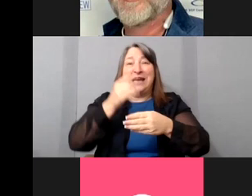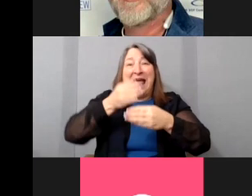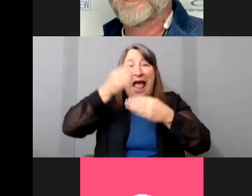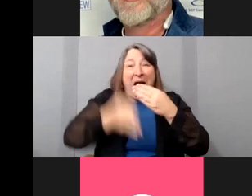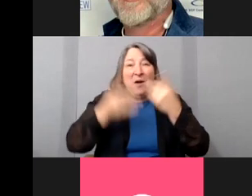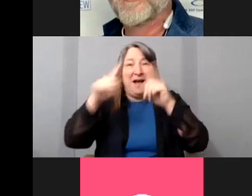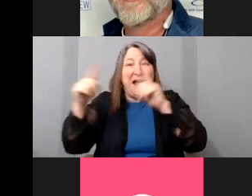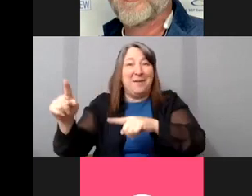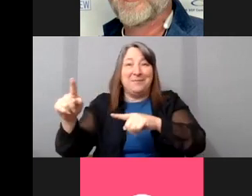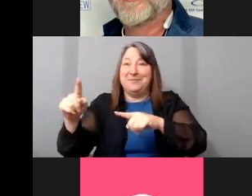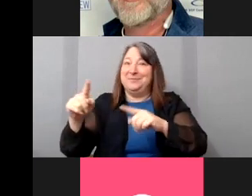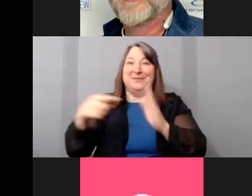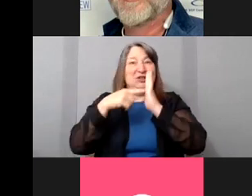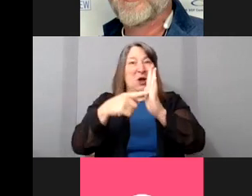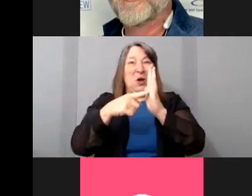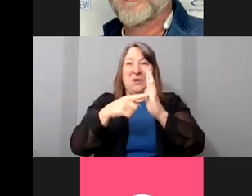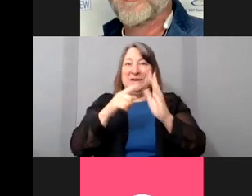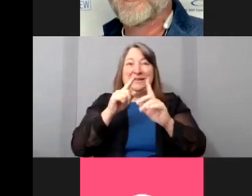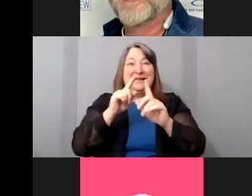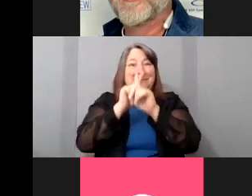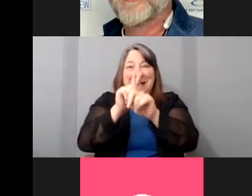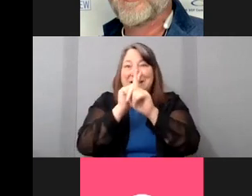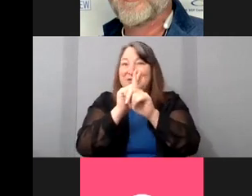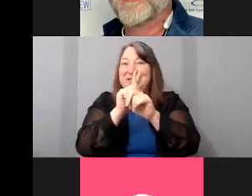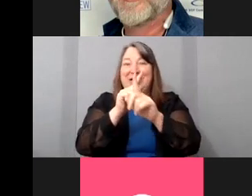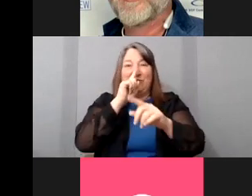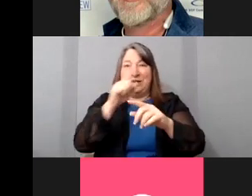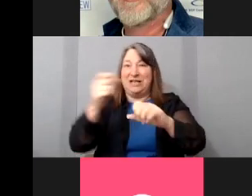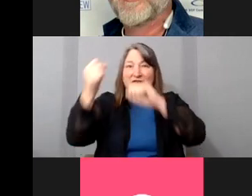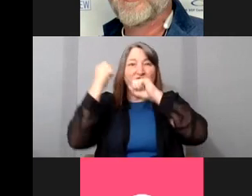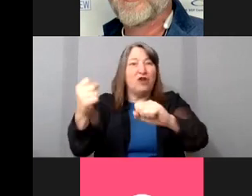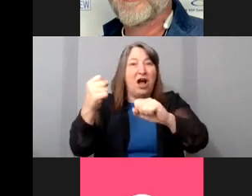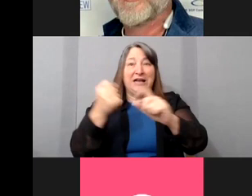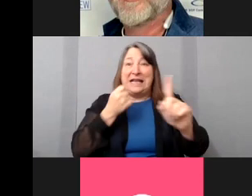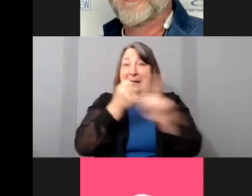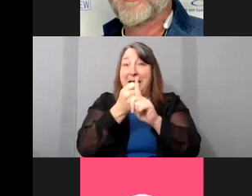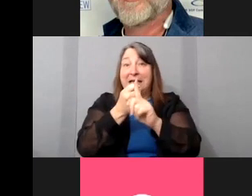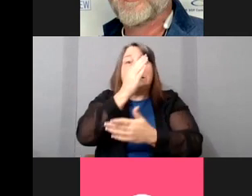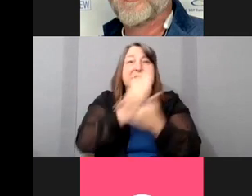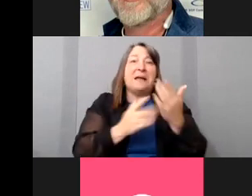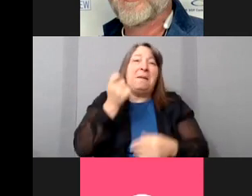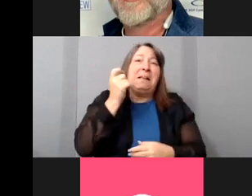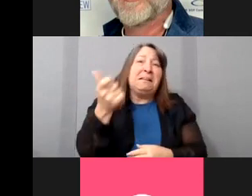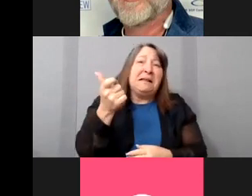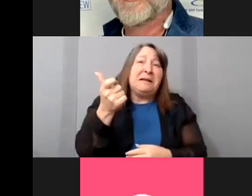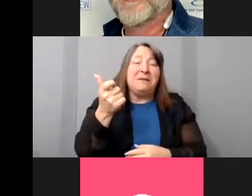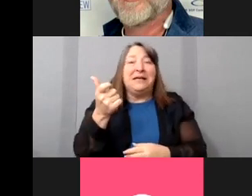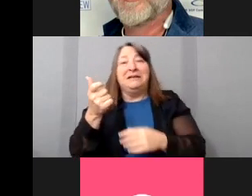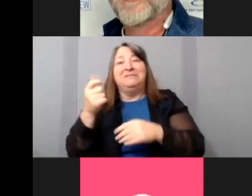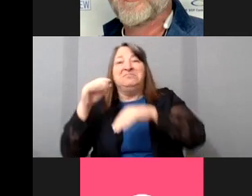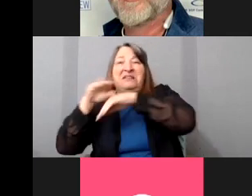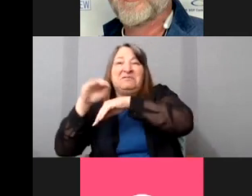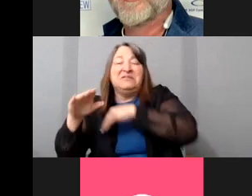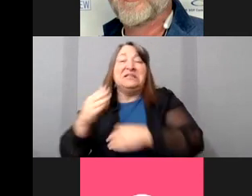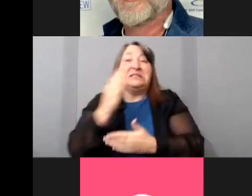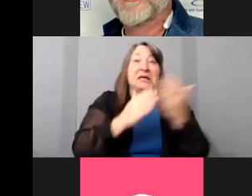kind of writ large has a positive impact. Now, some of those impacts were small, some were very big. A lot of the outcomes for young people